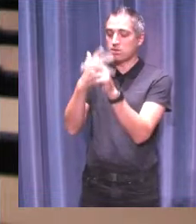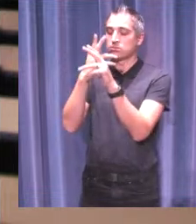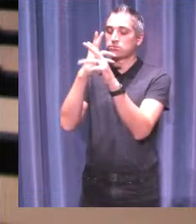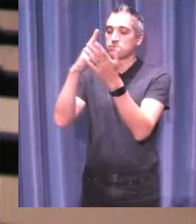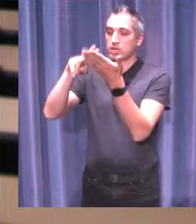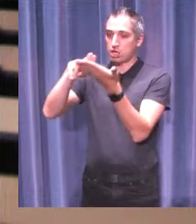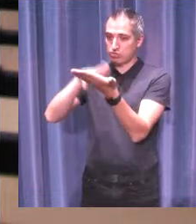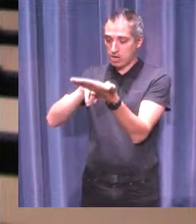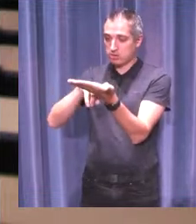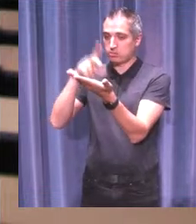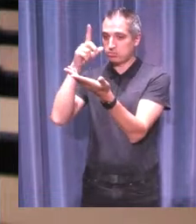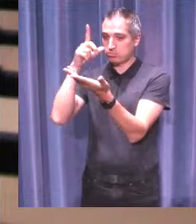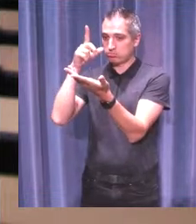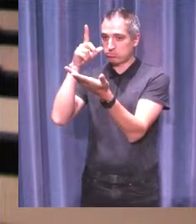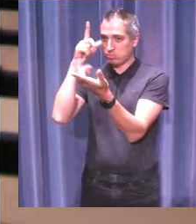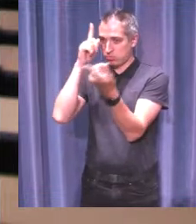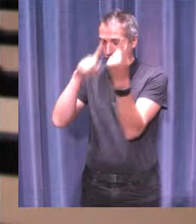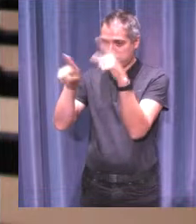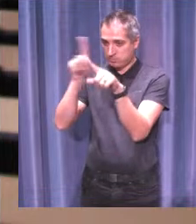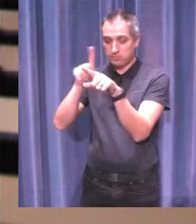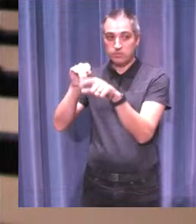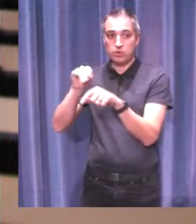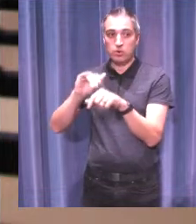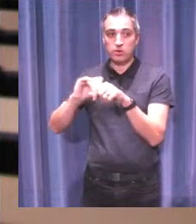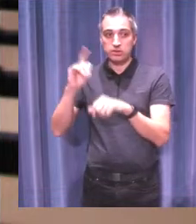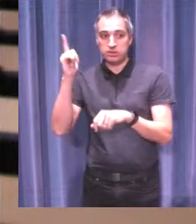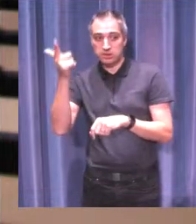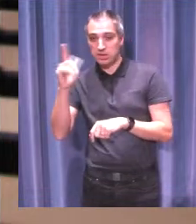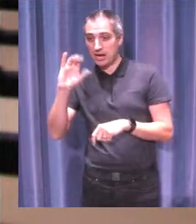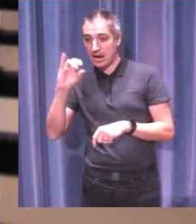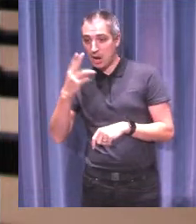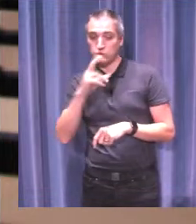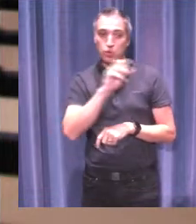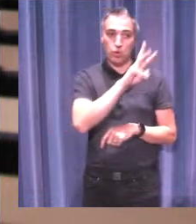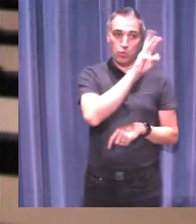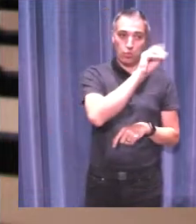who seconded the motion? Or was it Trustee Wilcott? Okay.